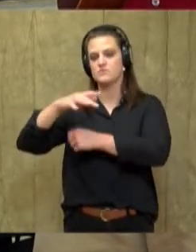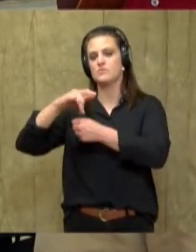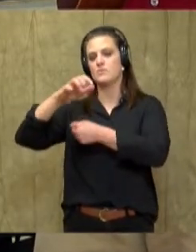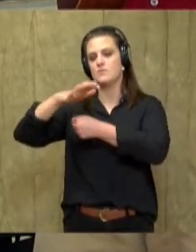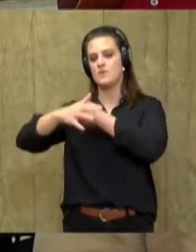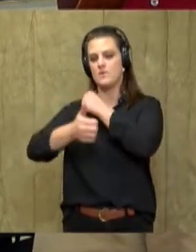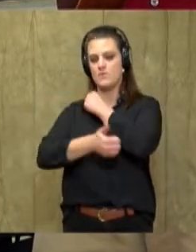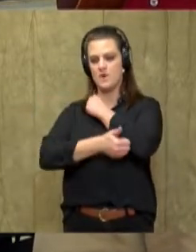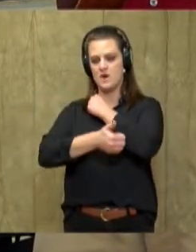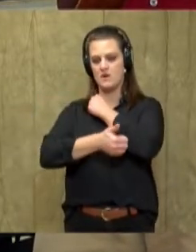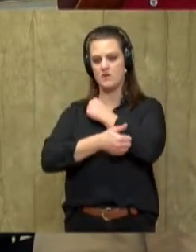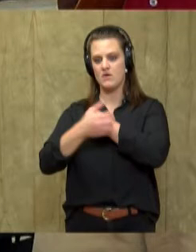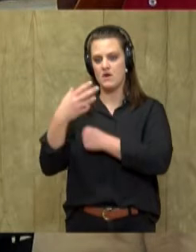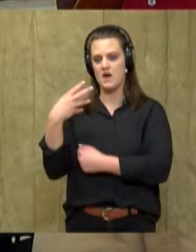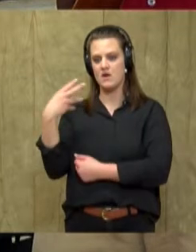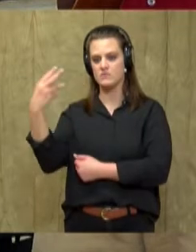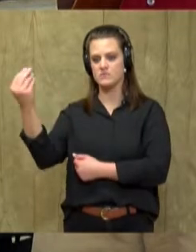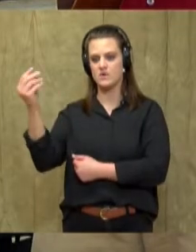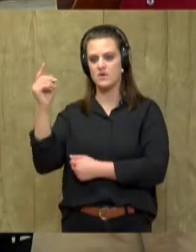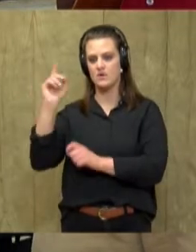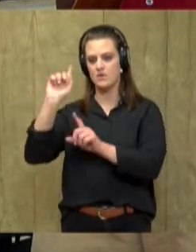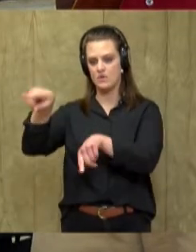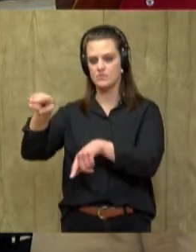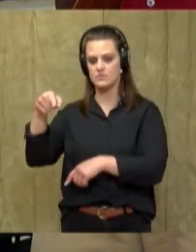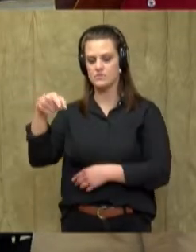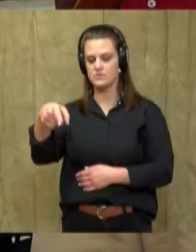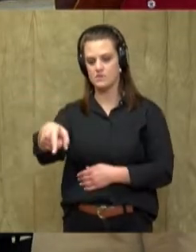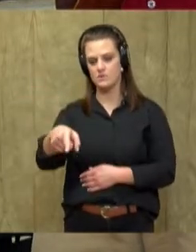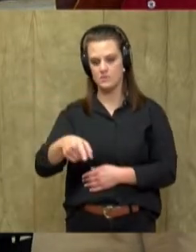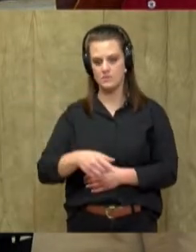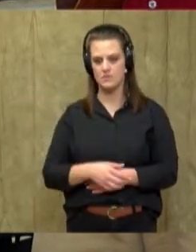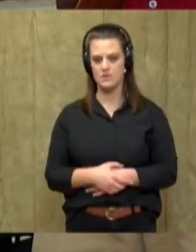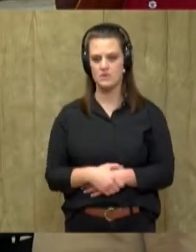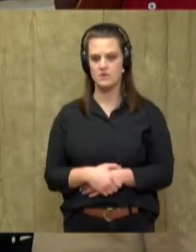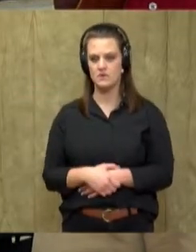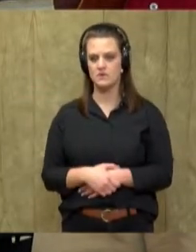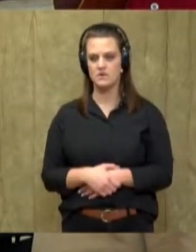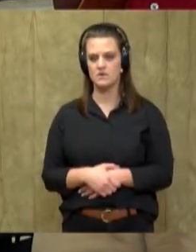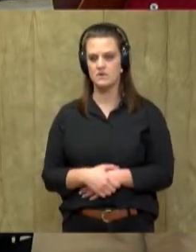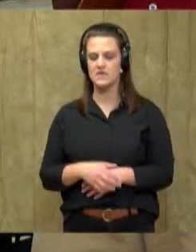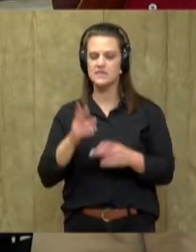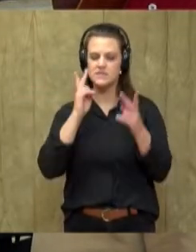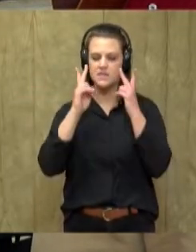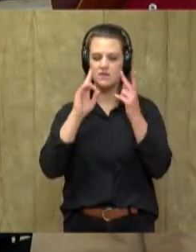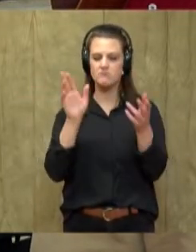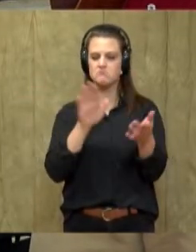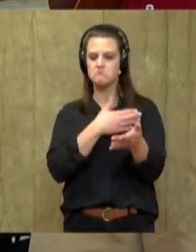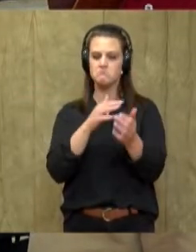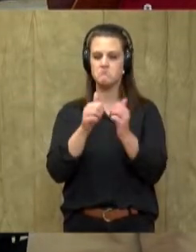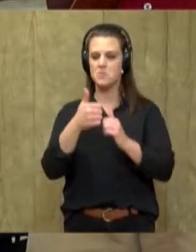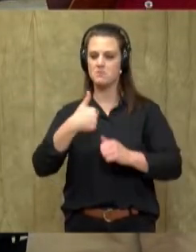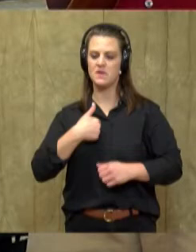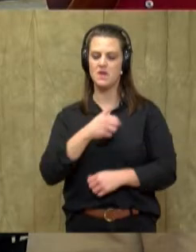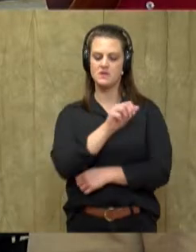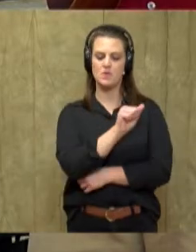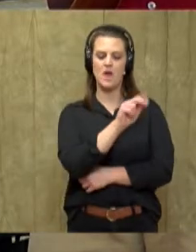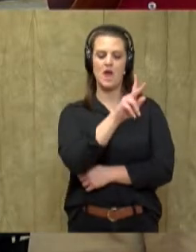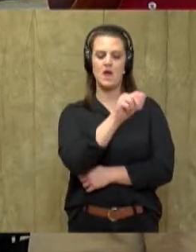Acca-bacca, soda cracker, out goes you. See if you can sing that with me. Ready, go.